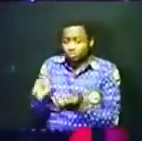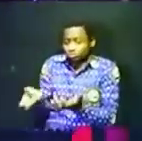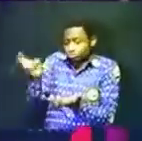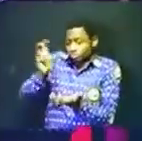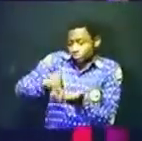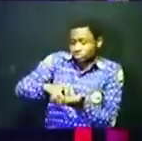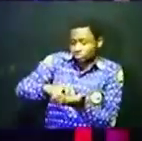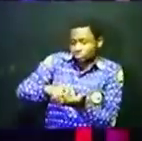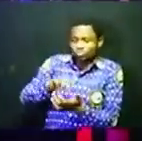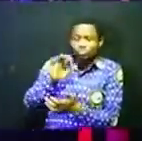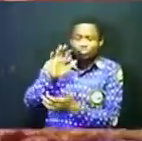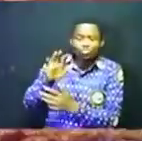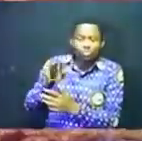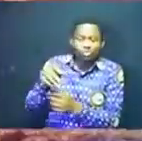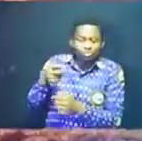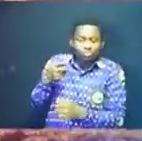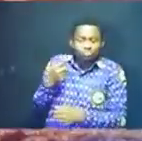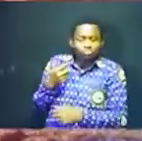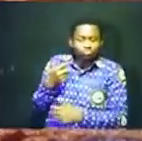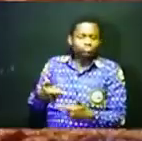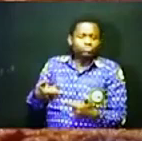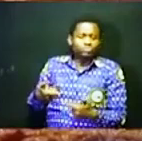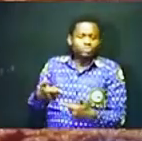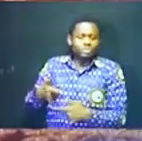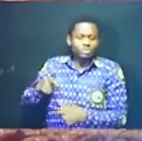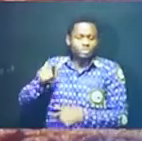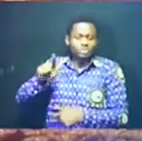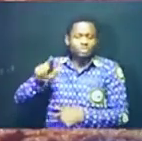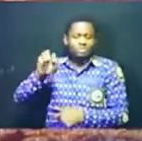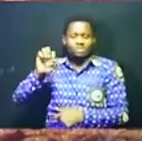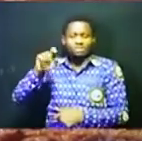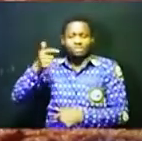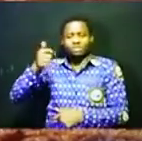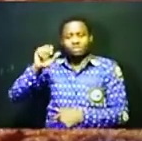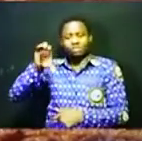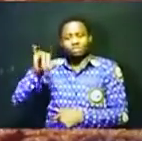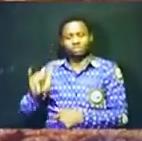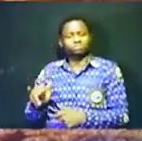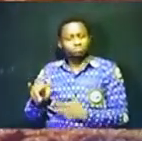resurrection. Still looking at we being witnesses.